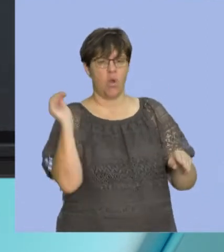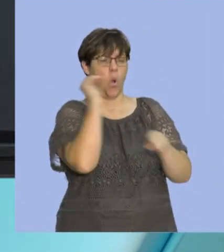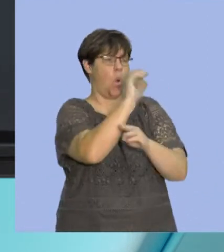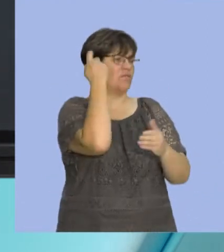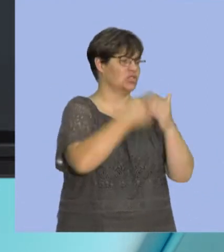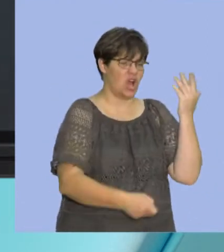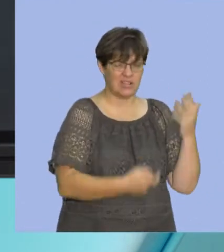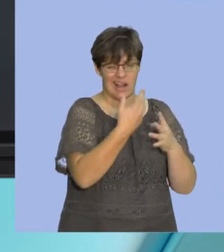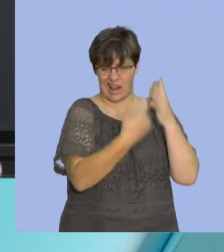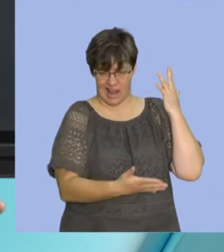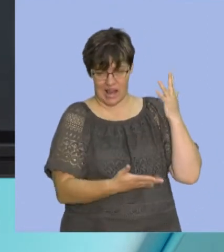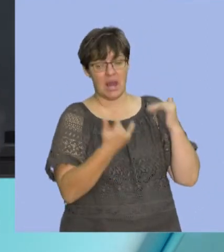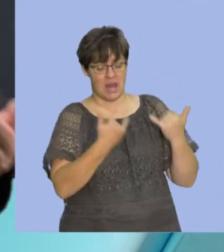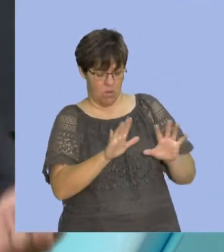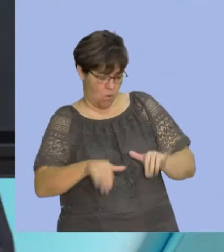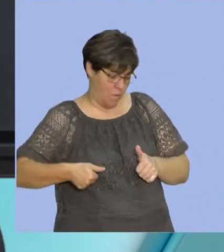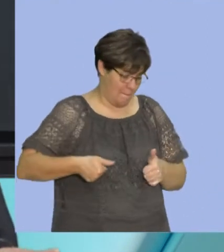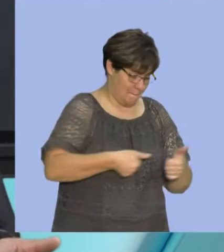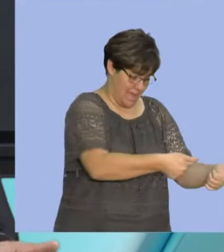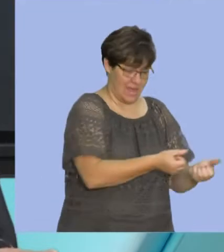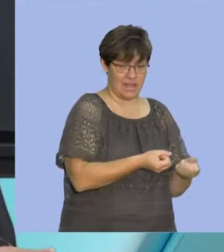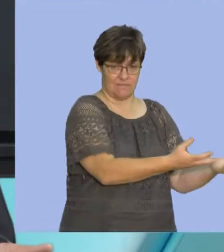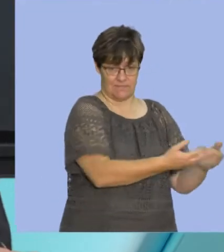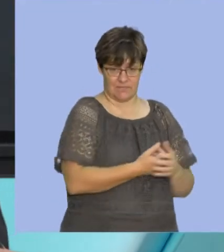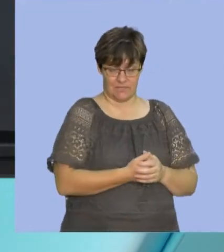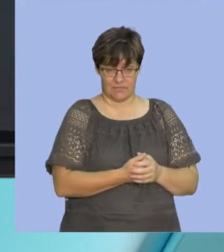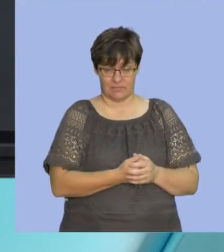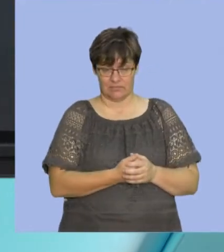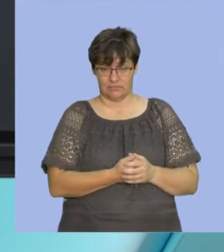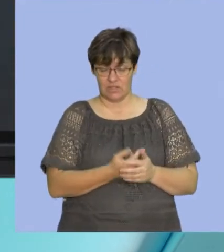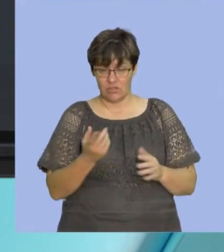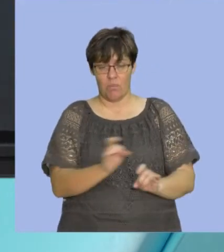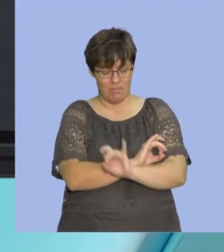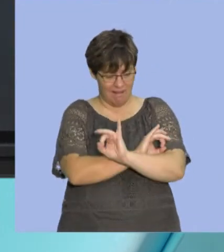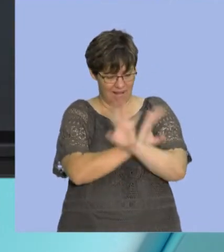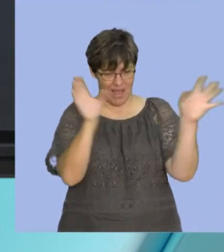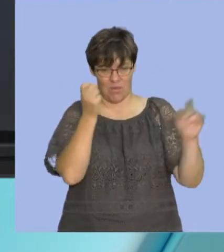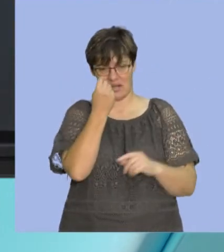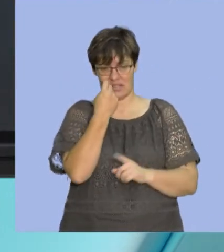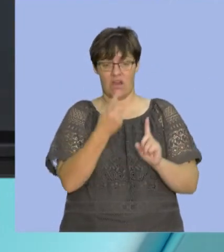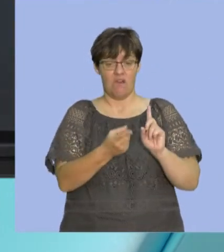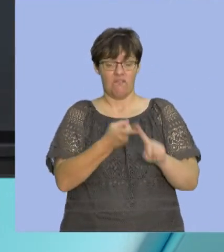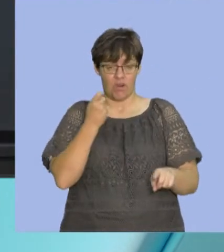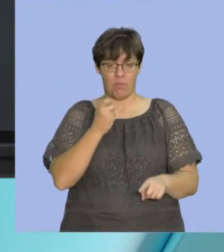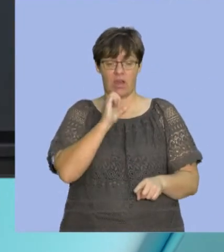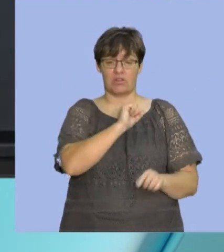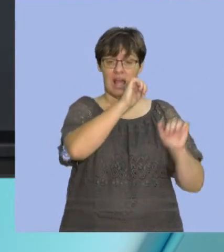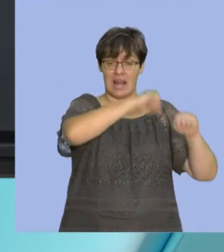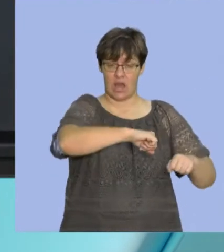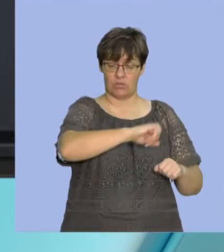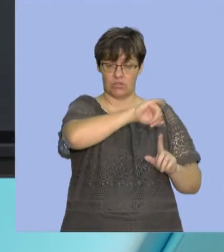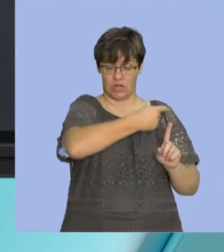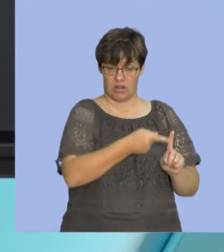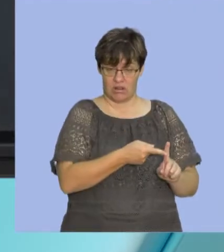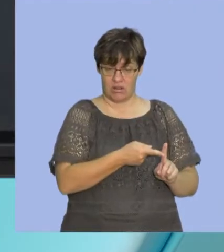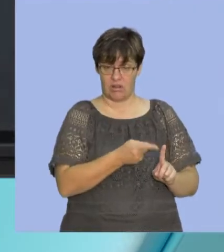overcharge, etc., etc., etc. Right? So clearly understand that from your creditors allowances journal,